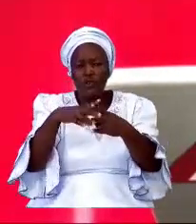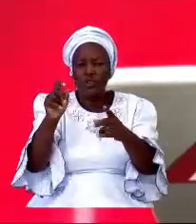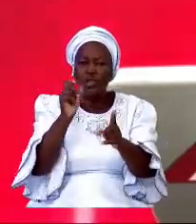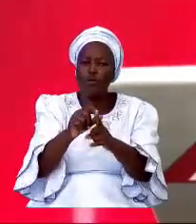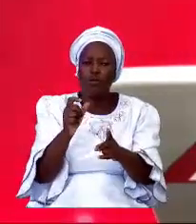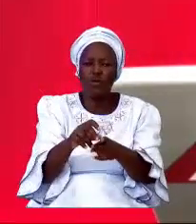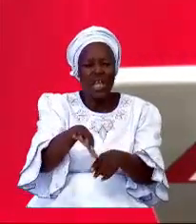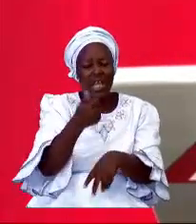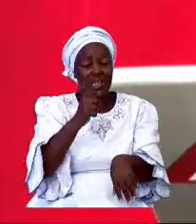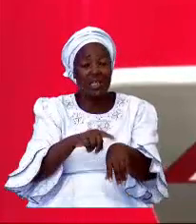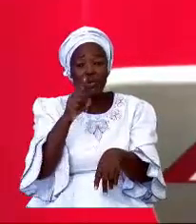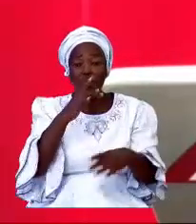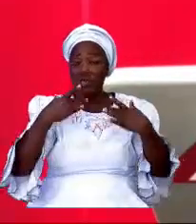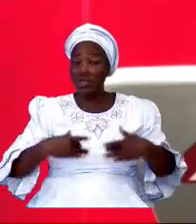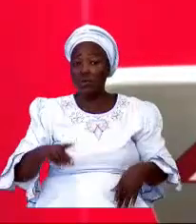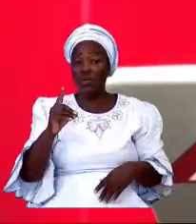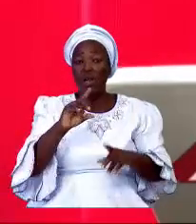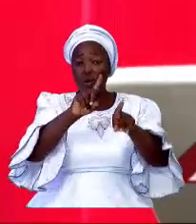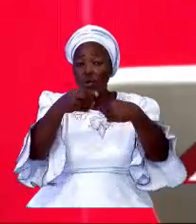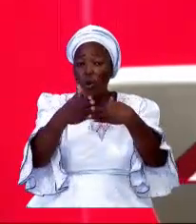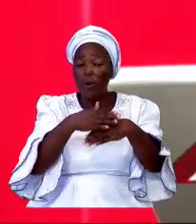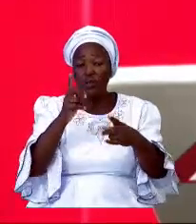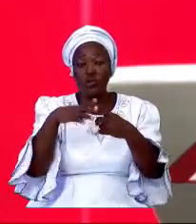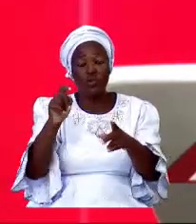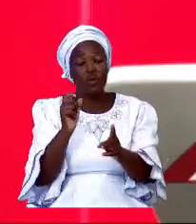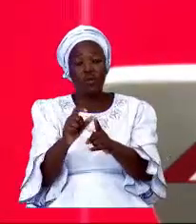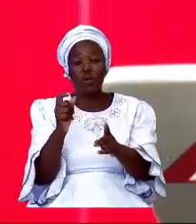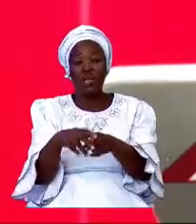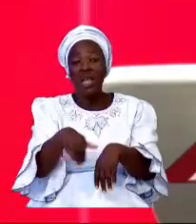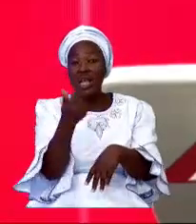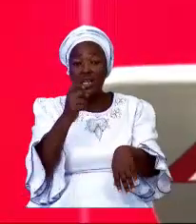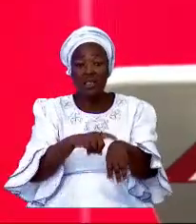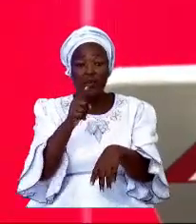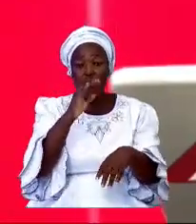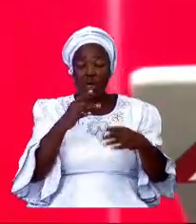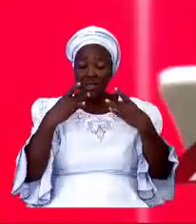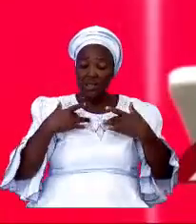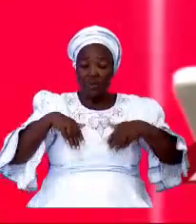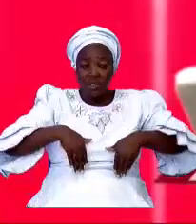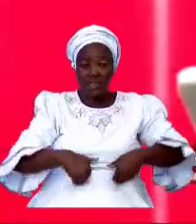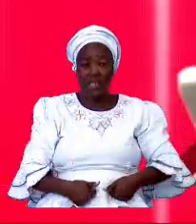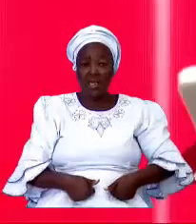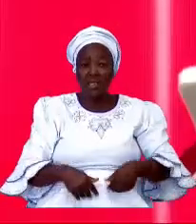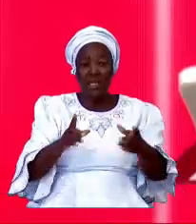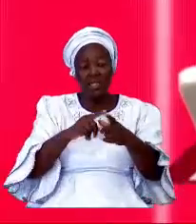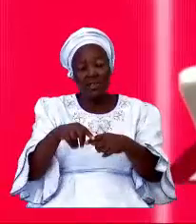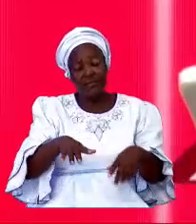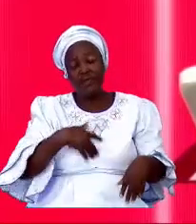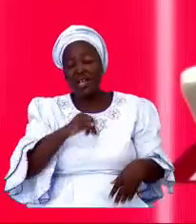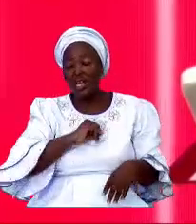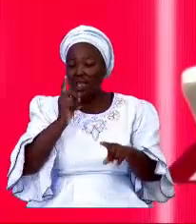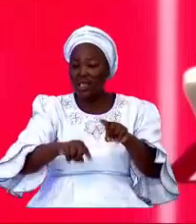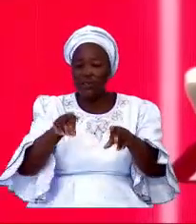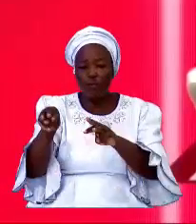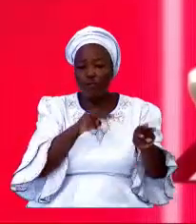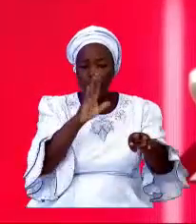spiritually, go back to the word. Anytime you are discouraged, go back to the word. Anytime